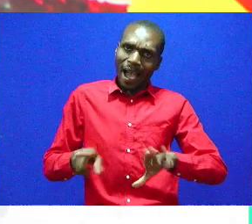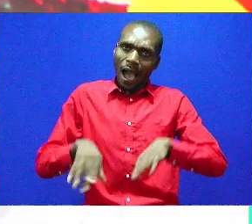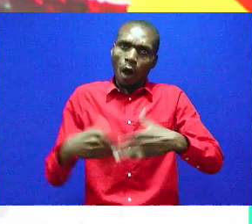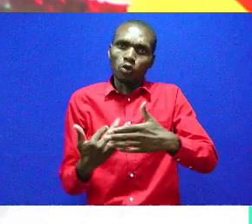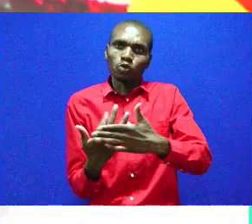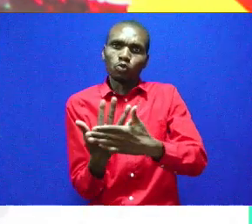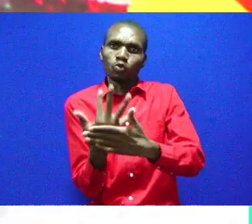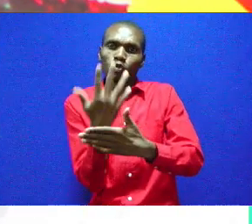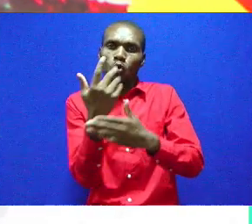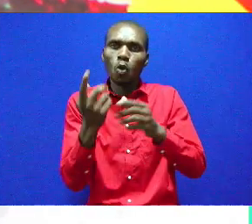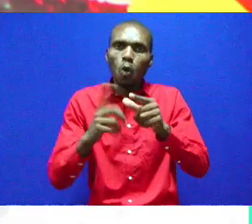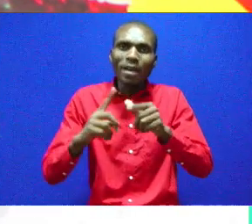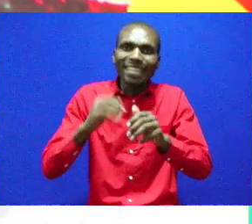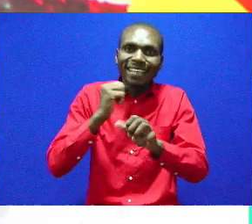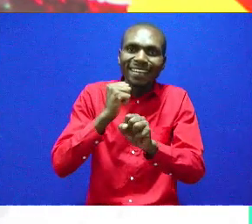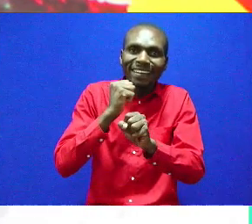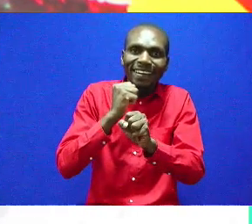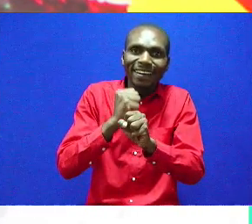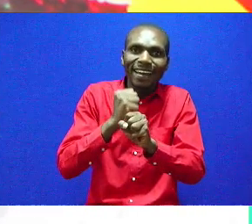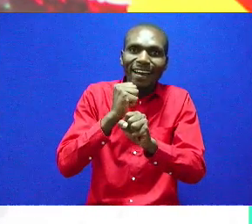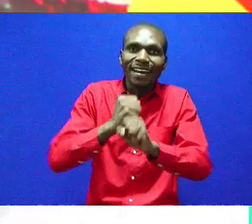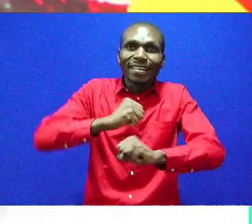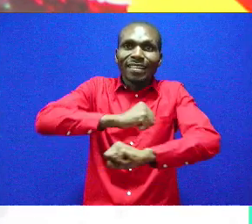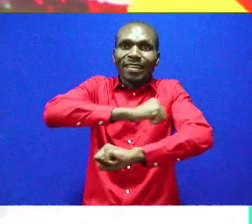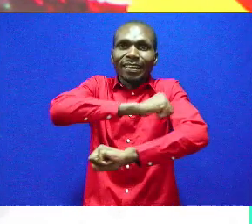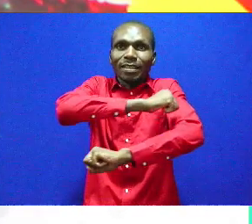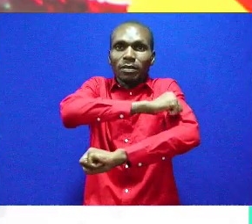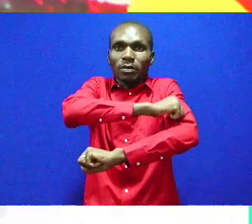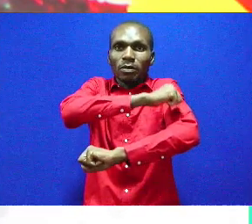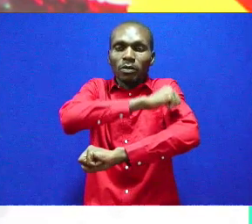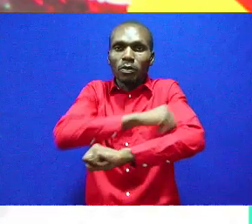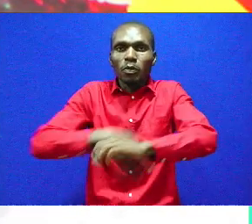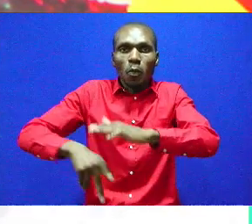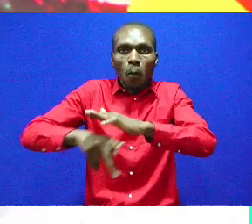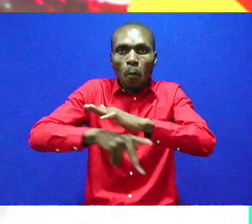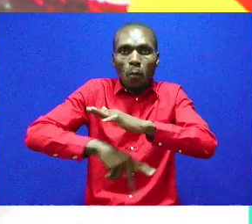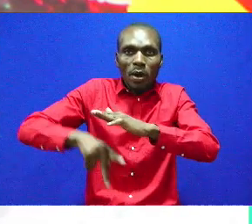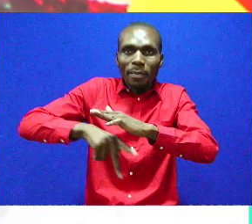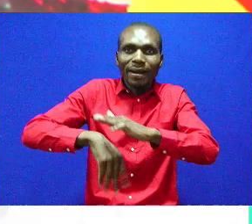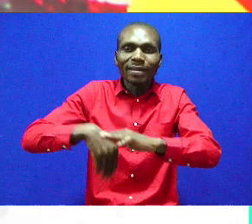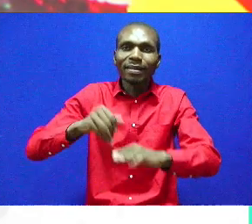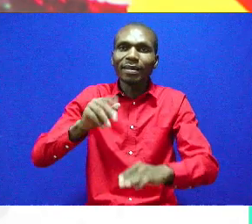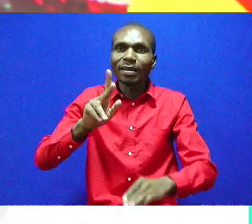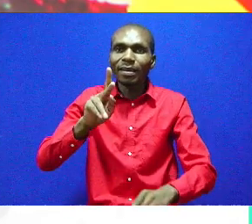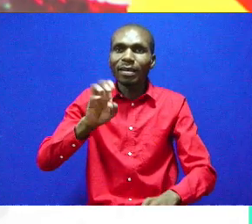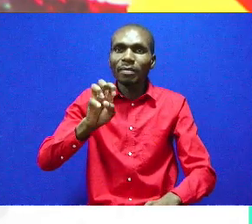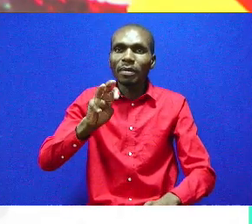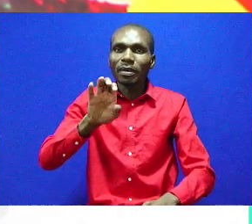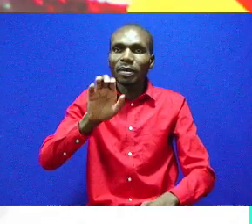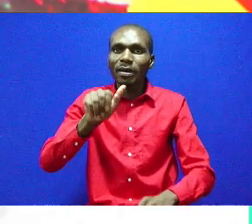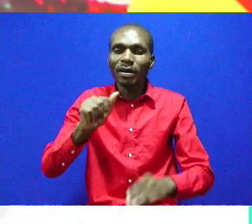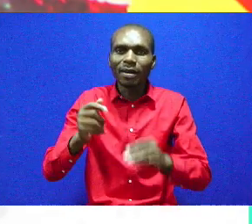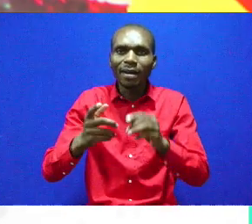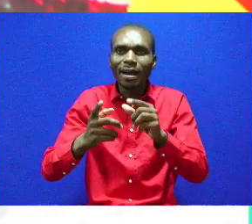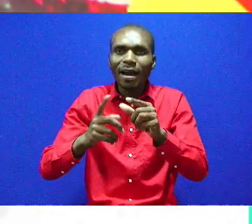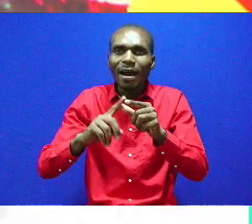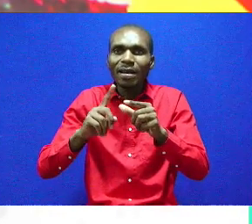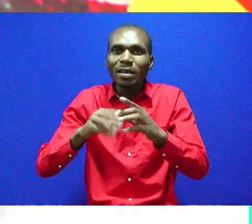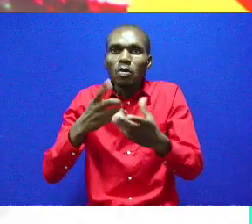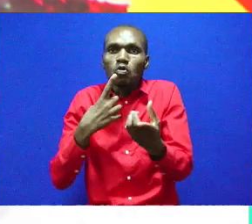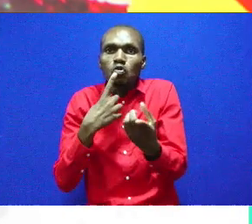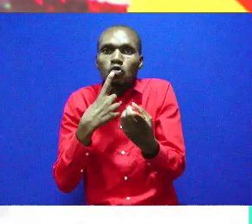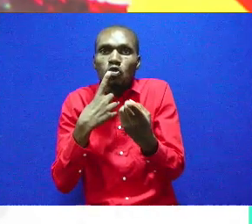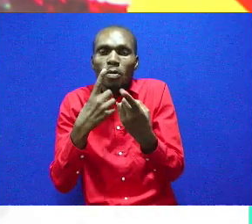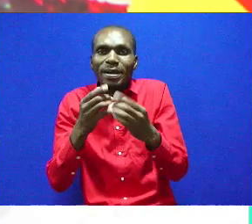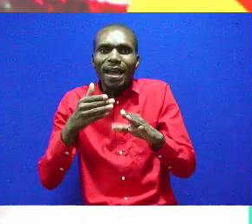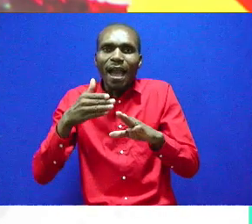Muro beri obo kukareka na aseskuru yoboroso ya motembe e wadi ya kimira imeye bunge ya kitutu masaba. Kwa na chinga kie choni